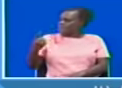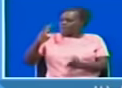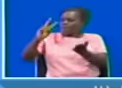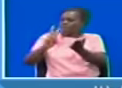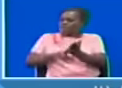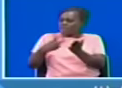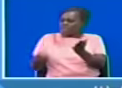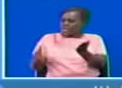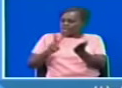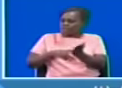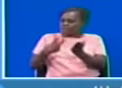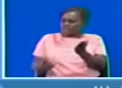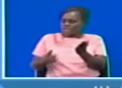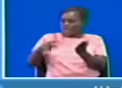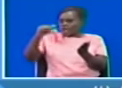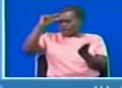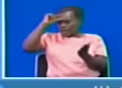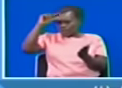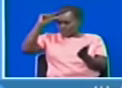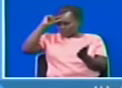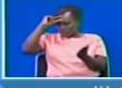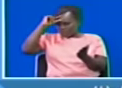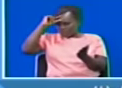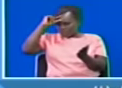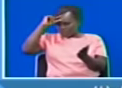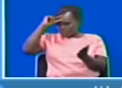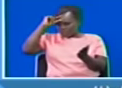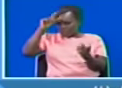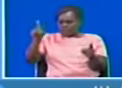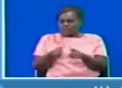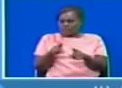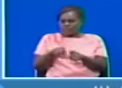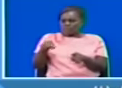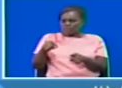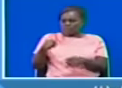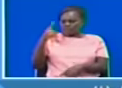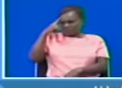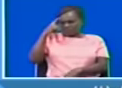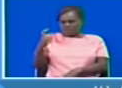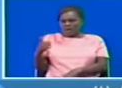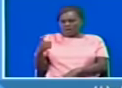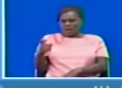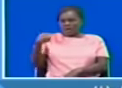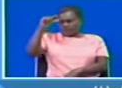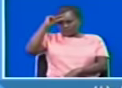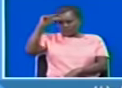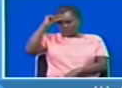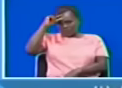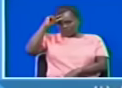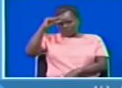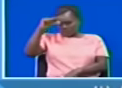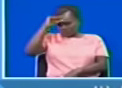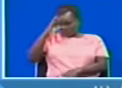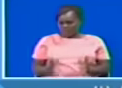and ills of the Jubilee administration that has seen him being labelled as a rude and arrogant governor by the Jubilee administration. The